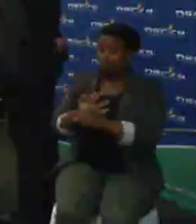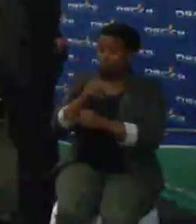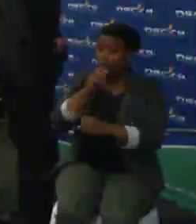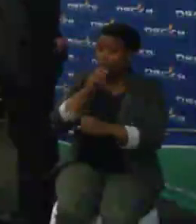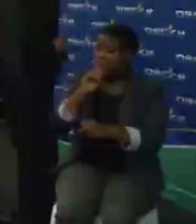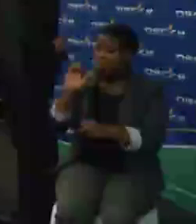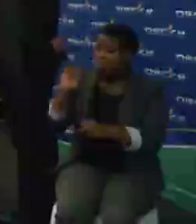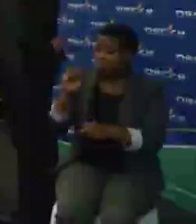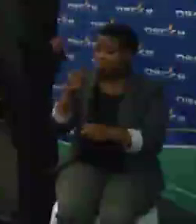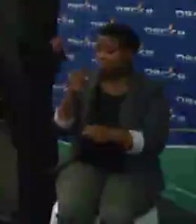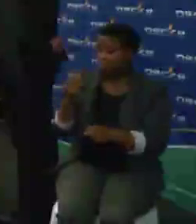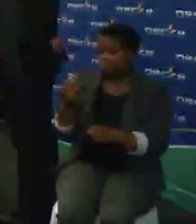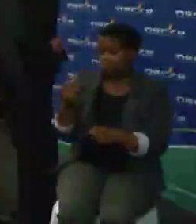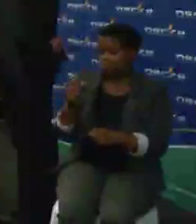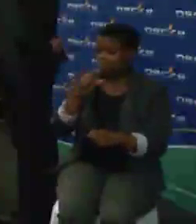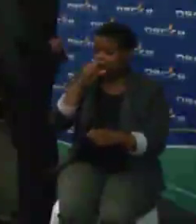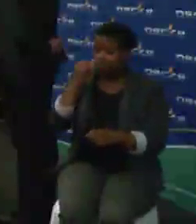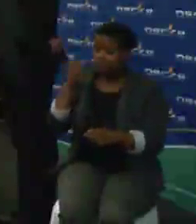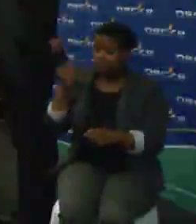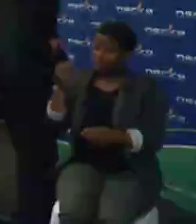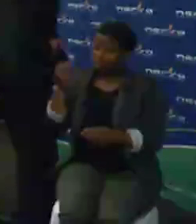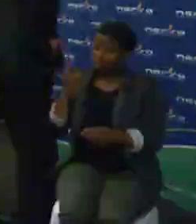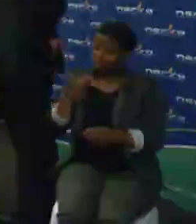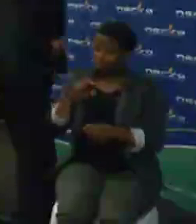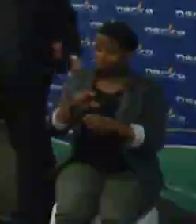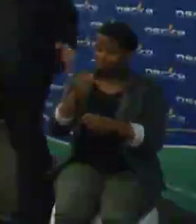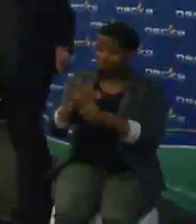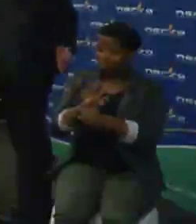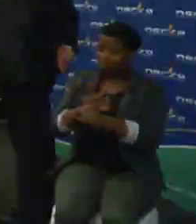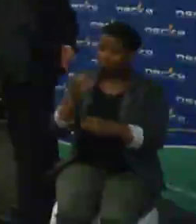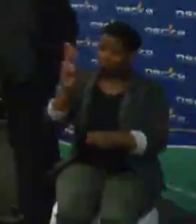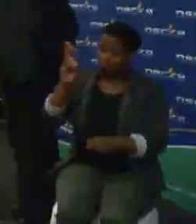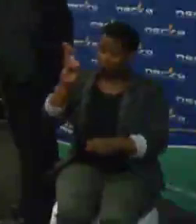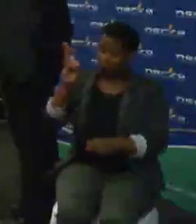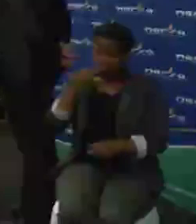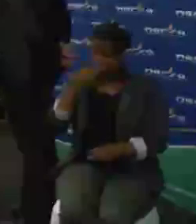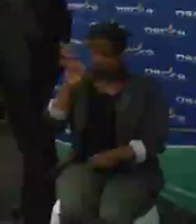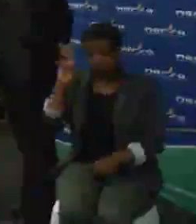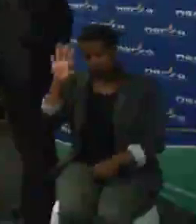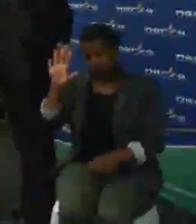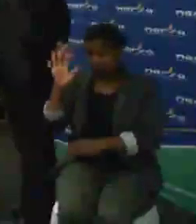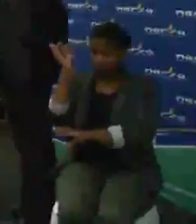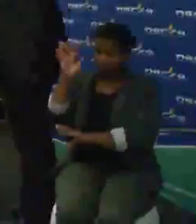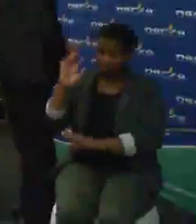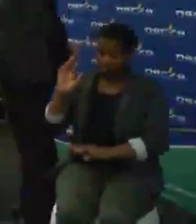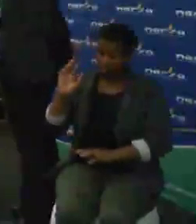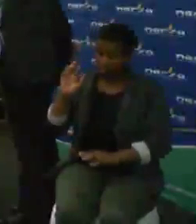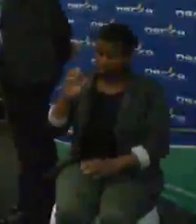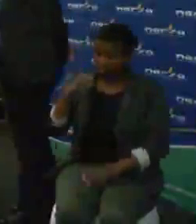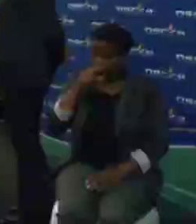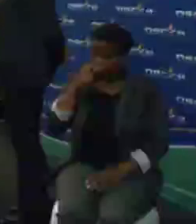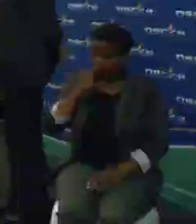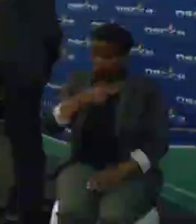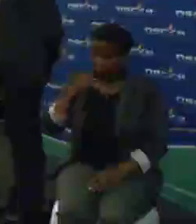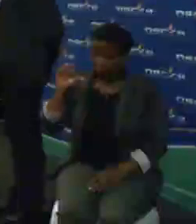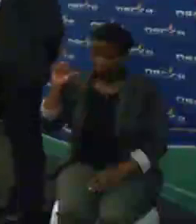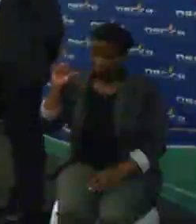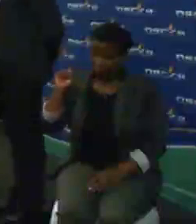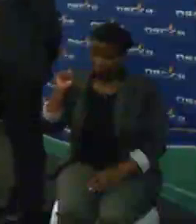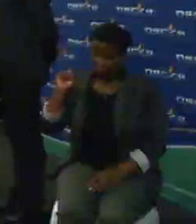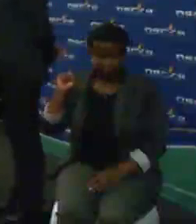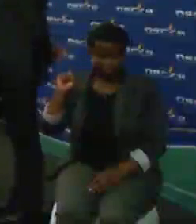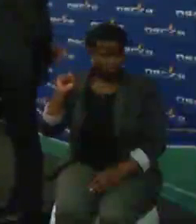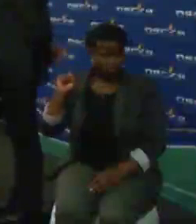I swear. Right. Please state your full name and your designation as Sakeli. Certainly. My name is Daniel